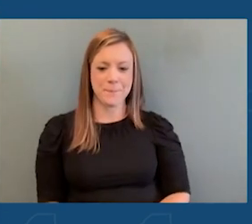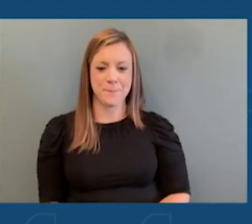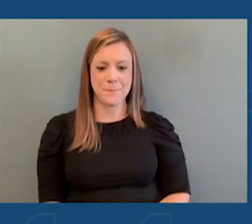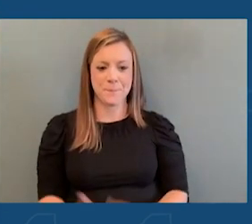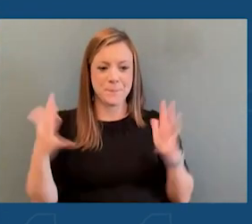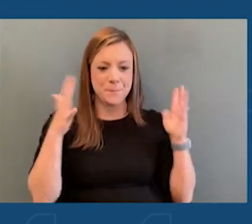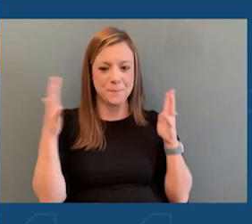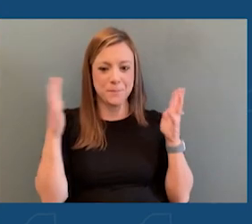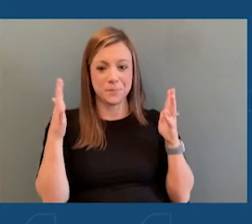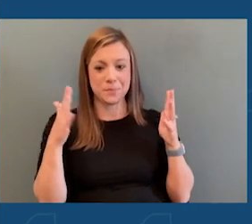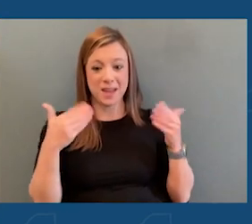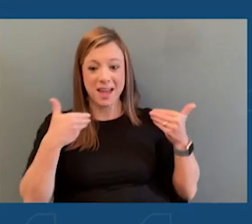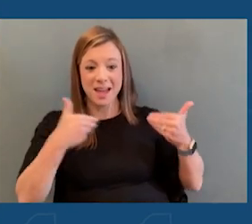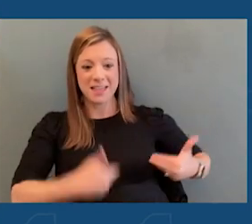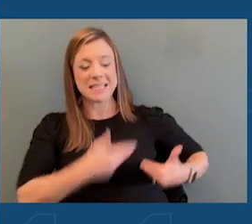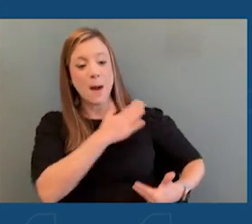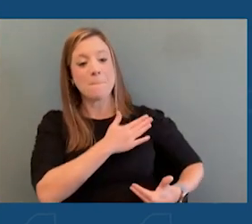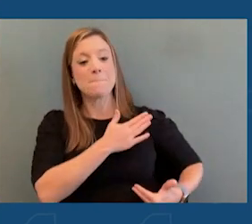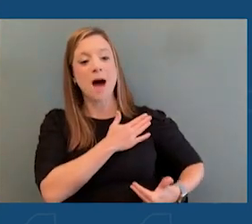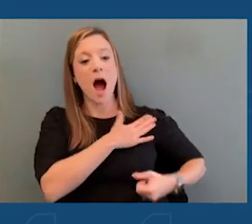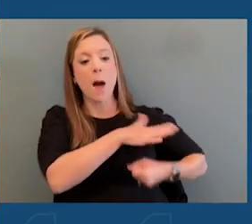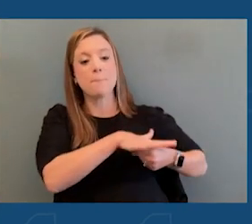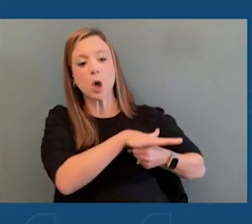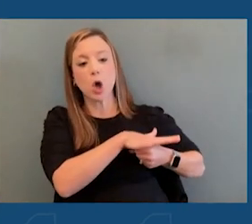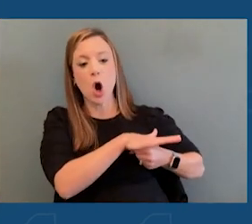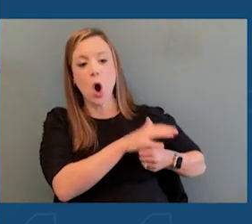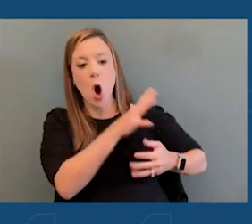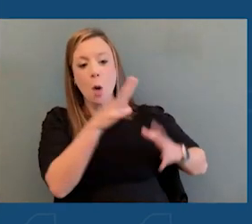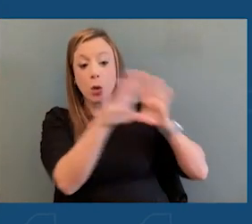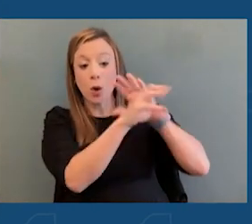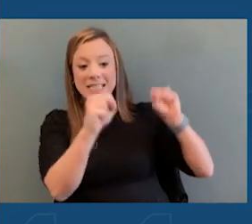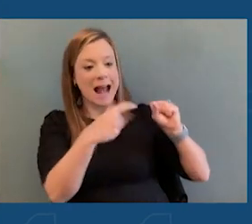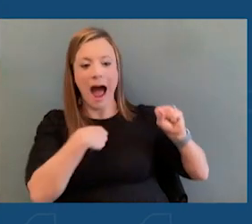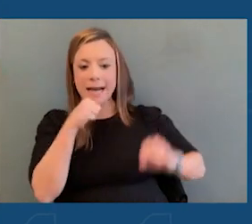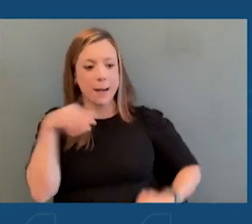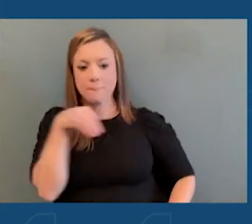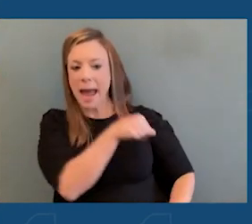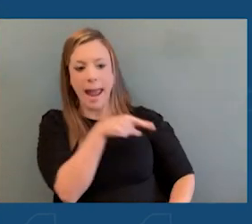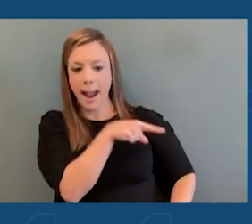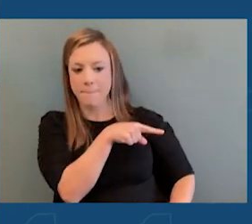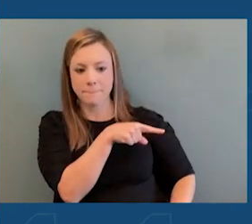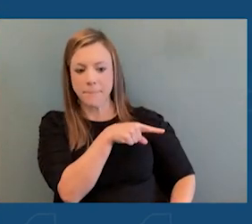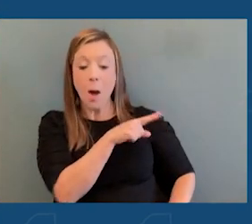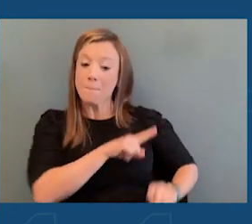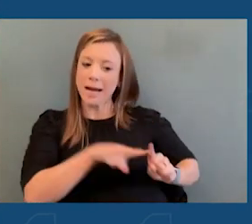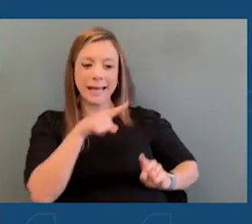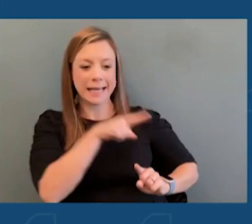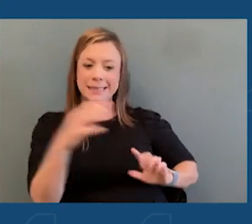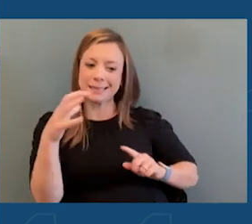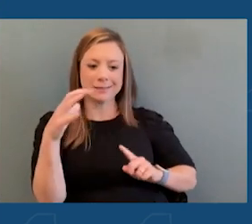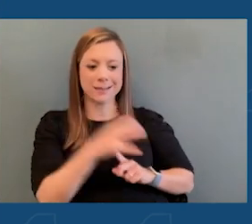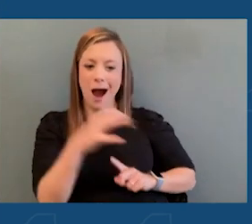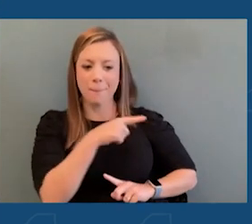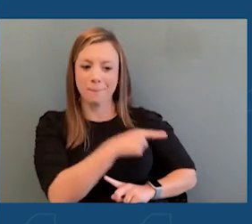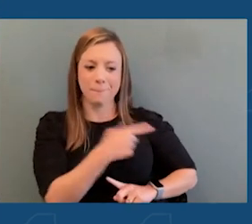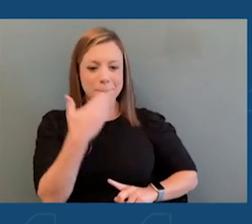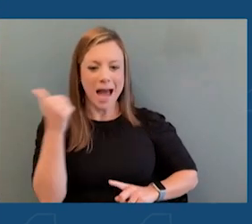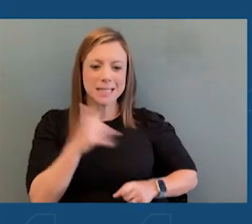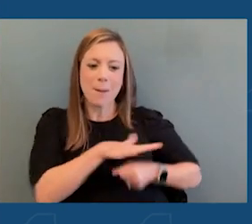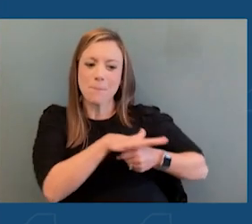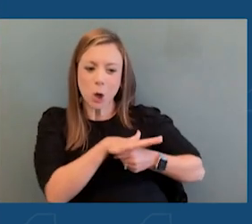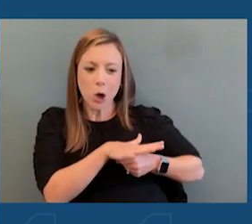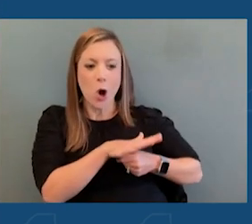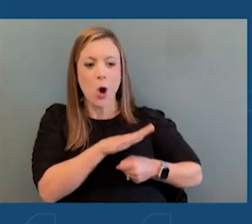That's my borough president, and I did not pay him to say any of that. But he is the best borough president in the city of New York, just so